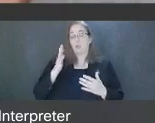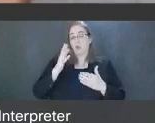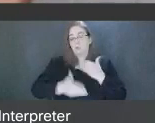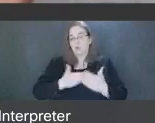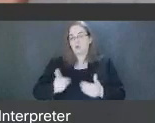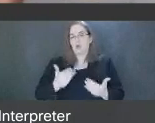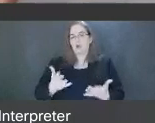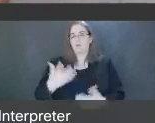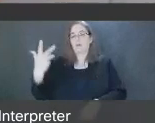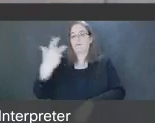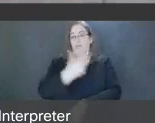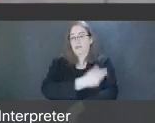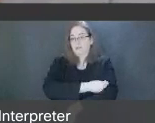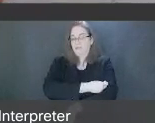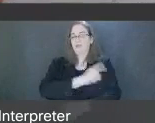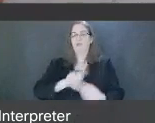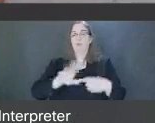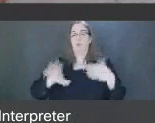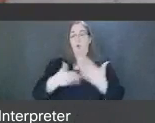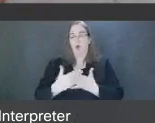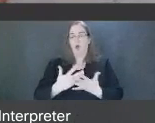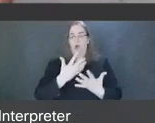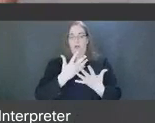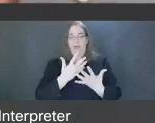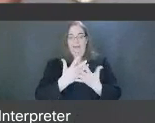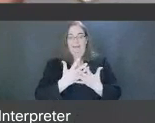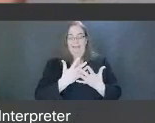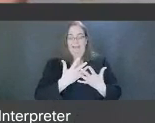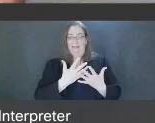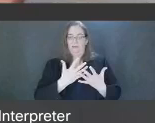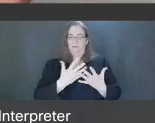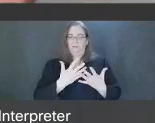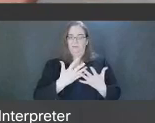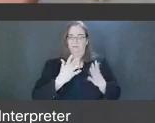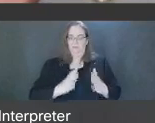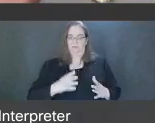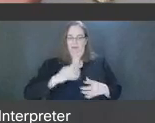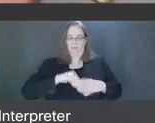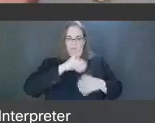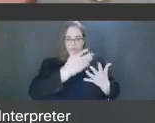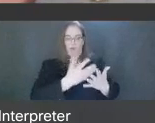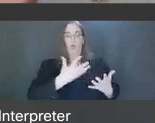offering vaccination to all inmates who wish to be vaccinated.